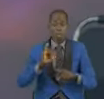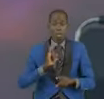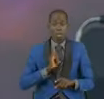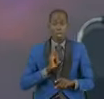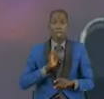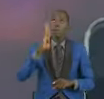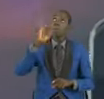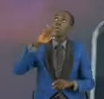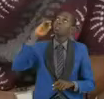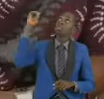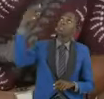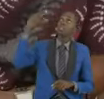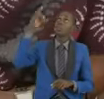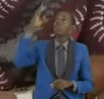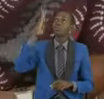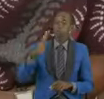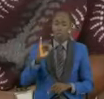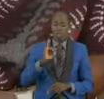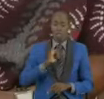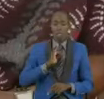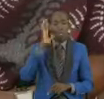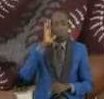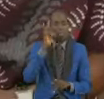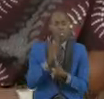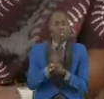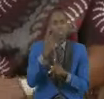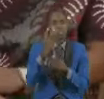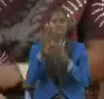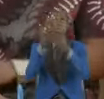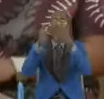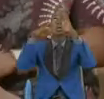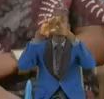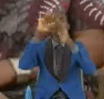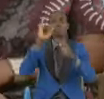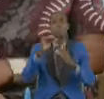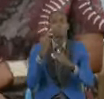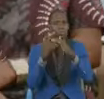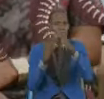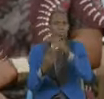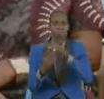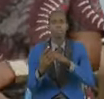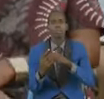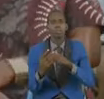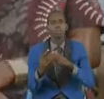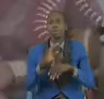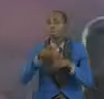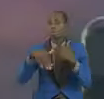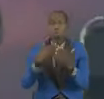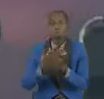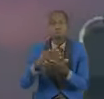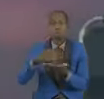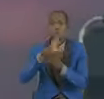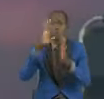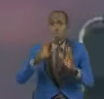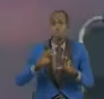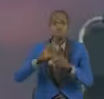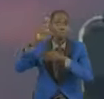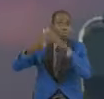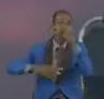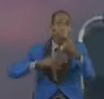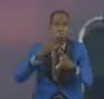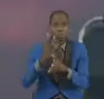will keep the heavenly vision. And to all the choirs all over the world, belonging to Deeper